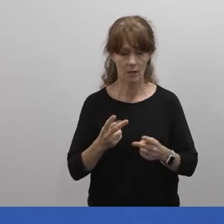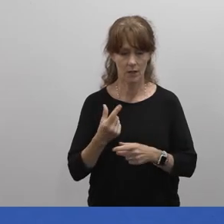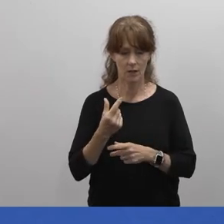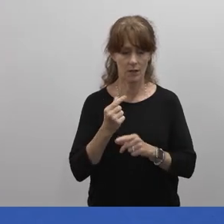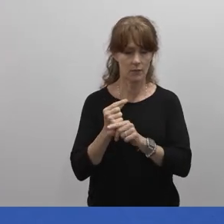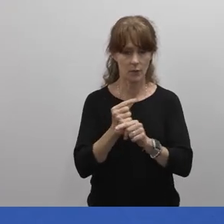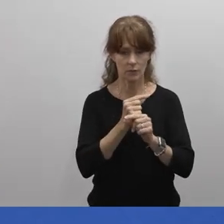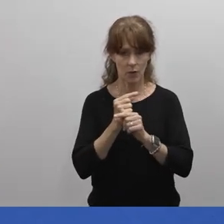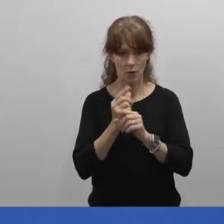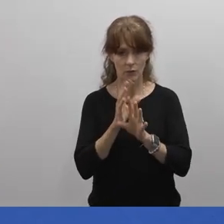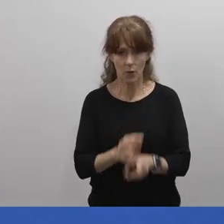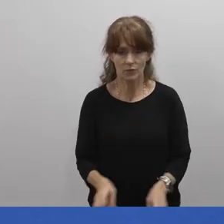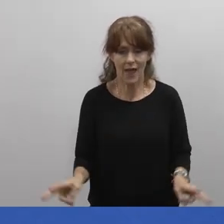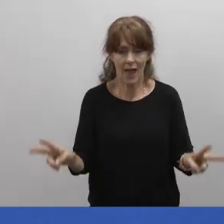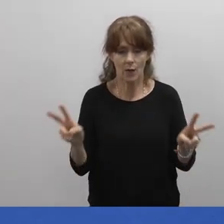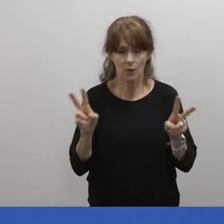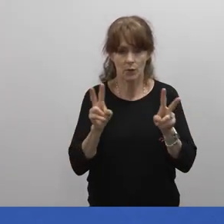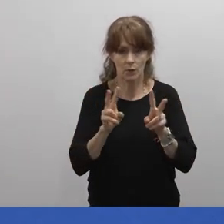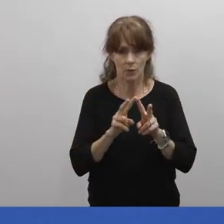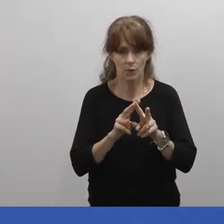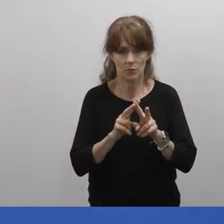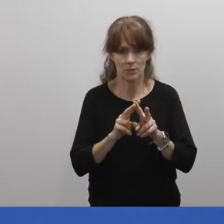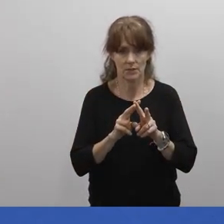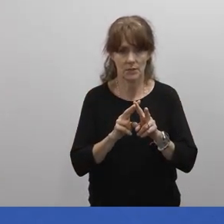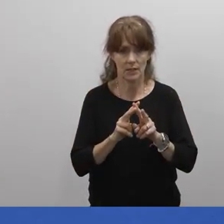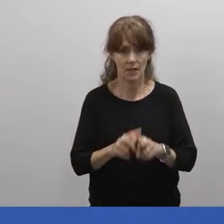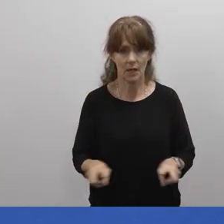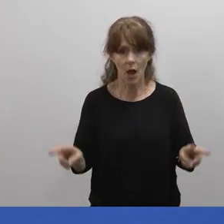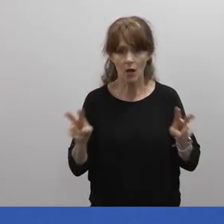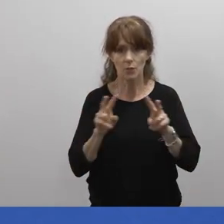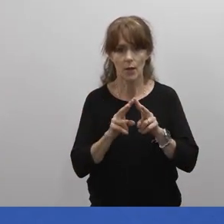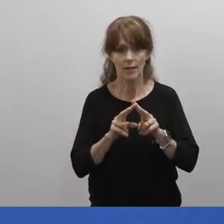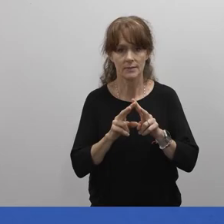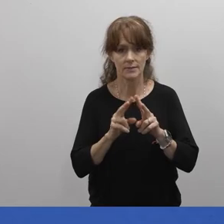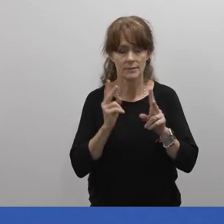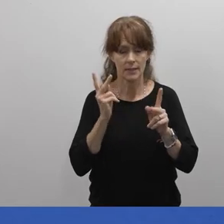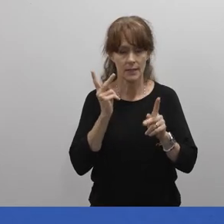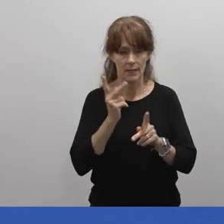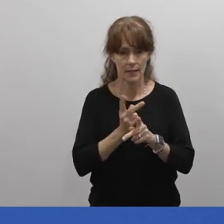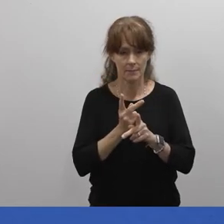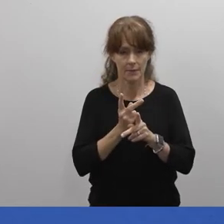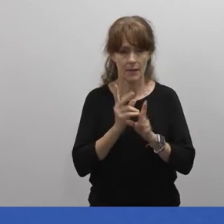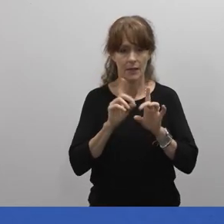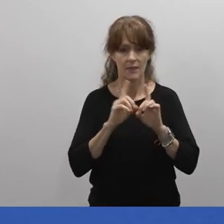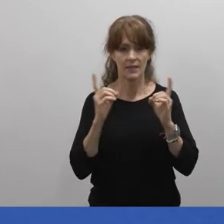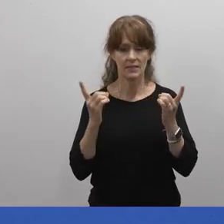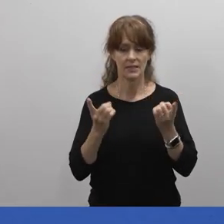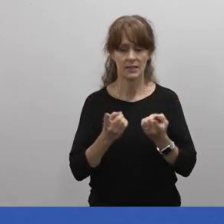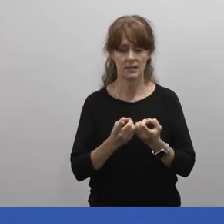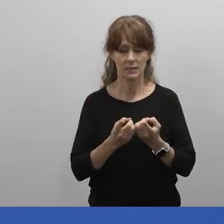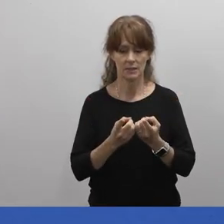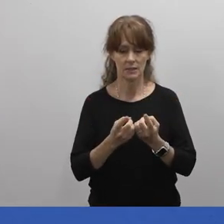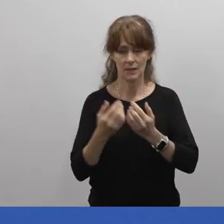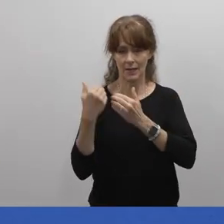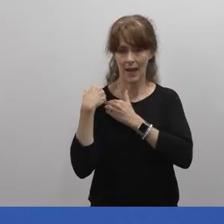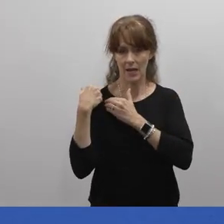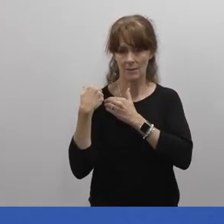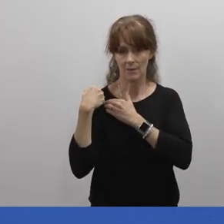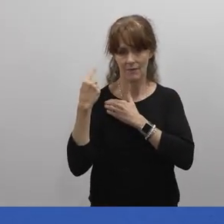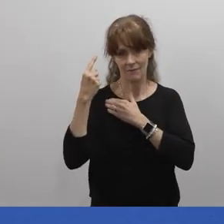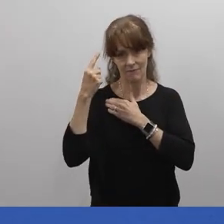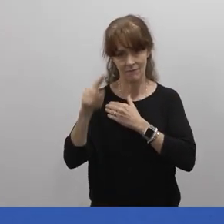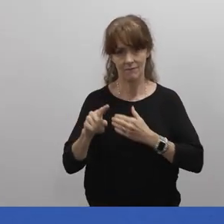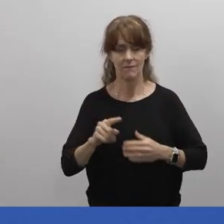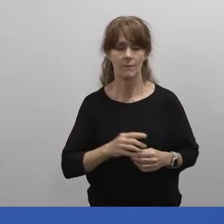are those values that we need to hold the district accountable to, you